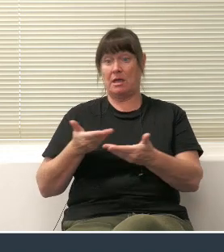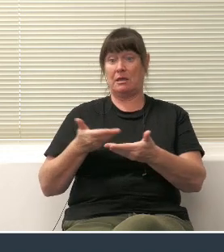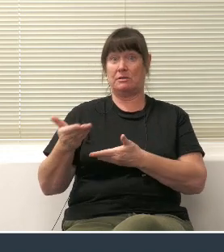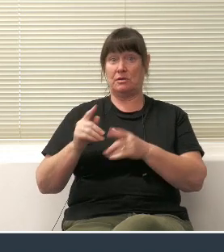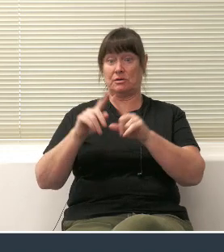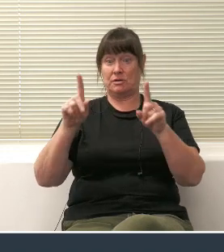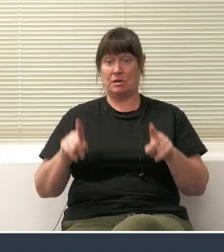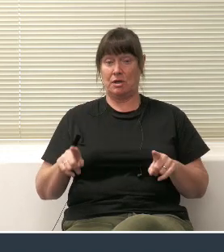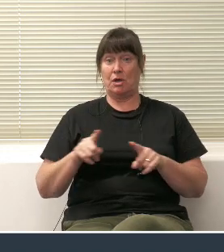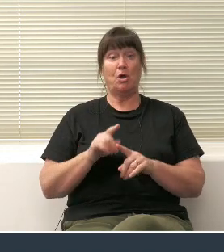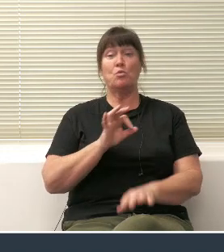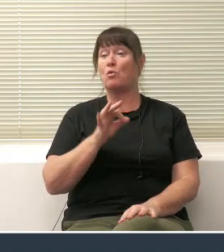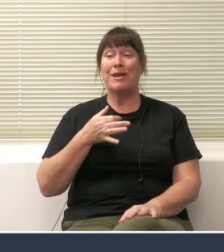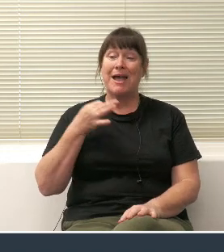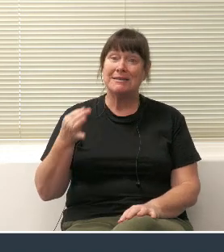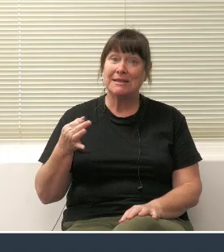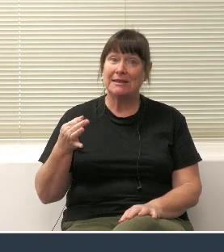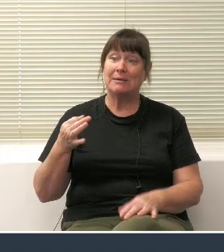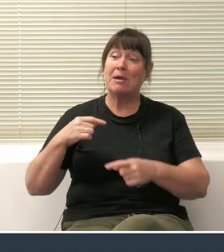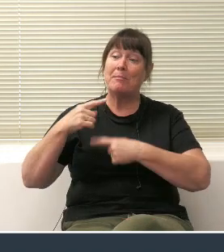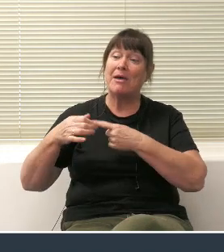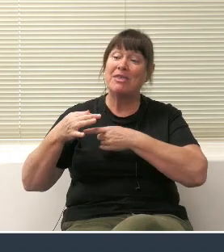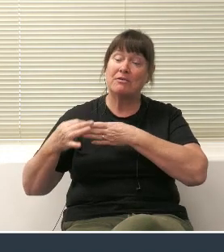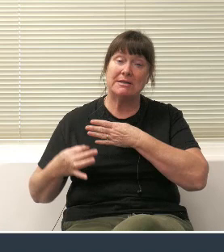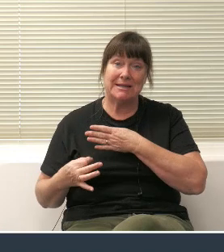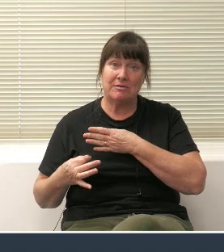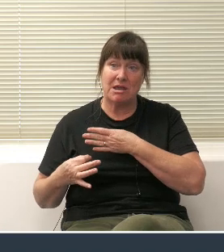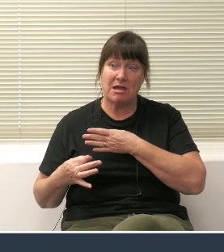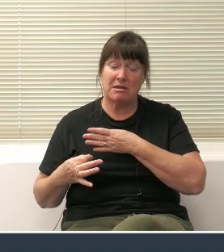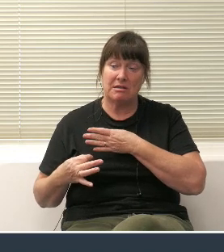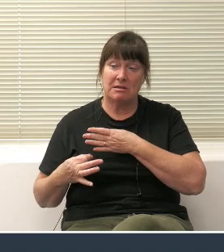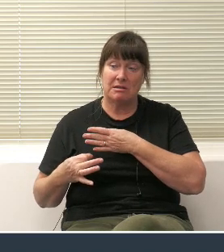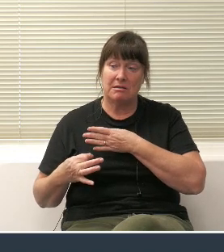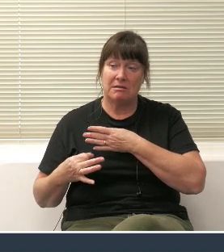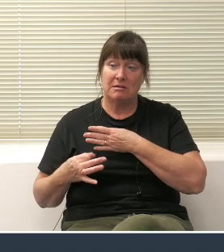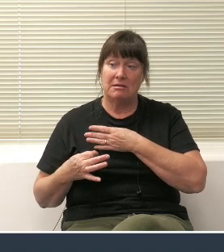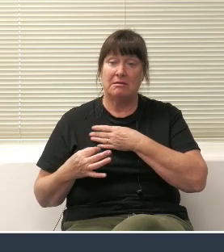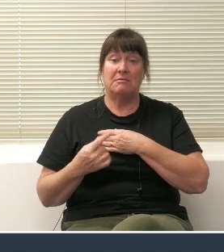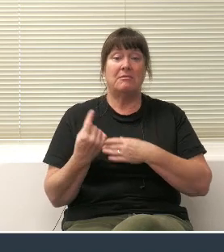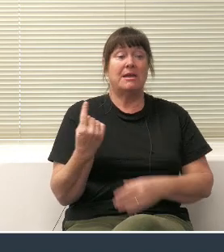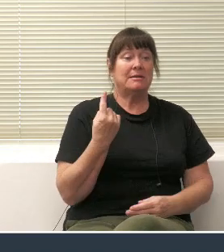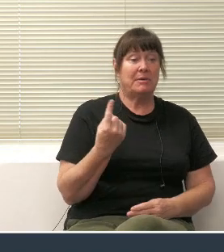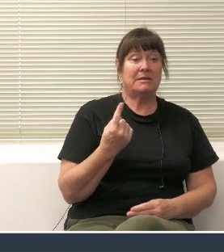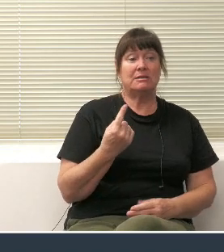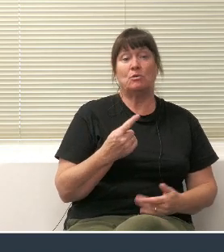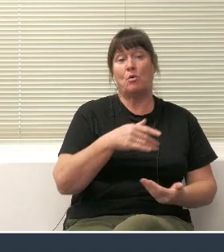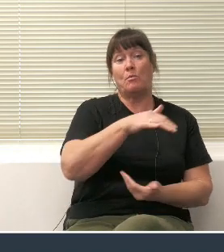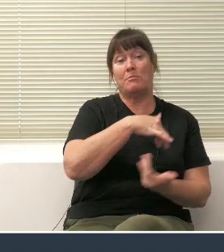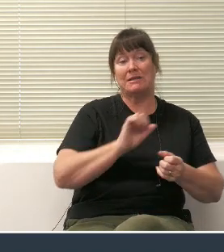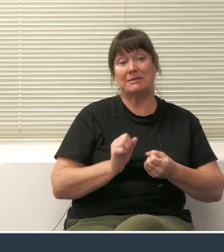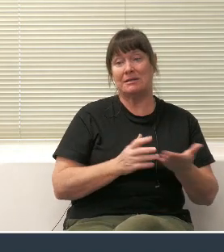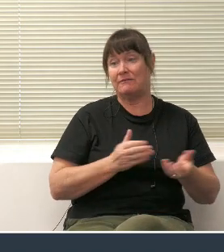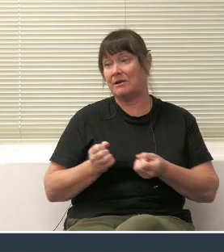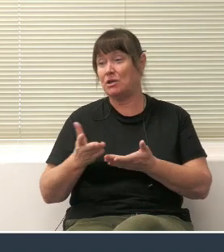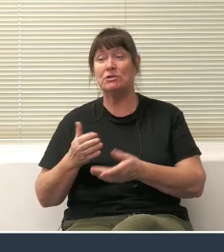you weren't consulting the public on the criteria with which independent or mixed delivery model might